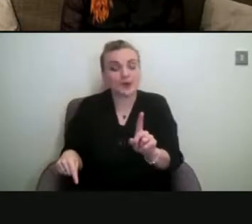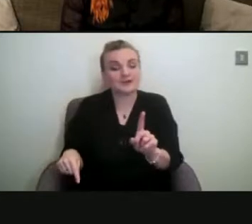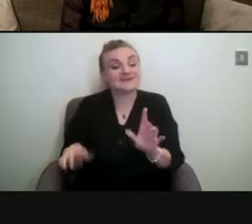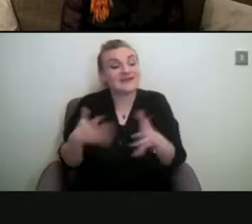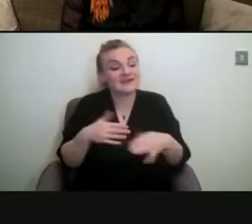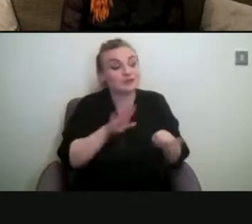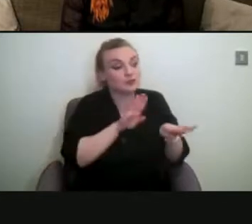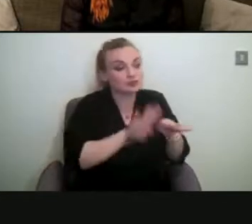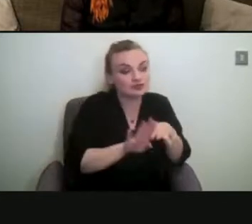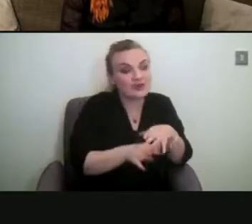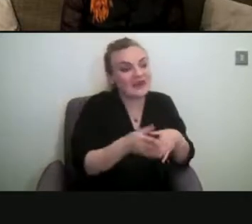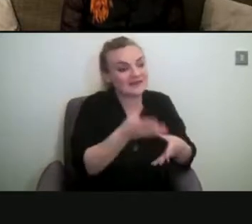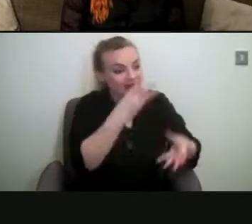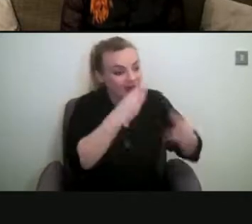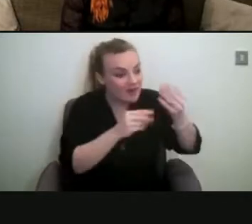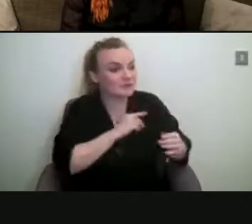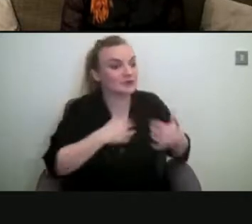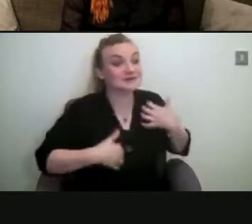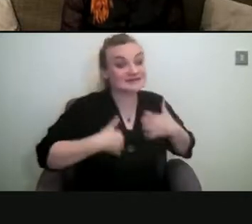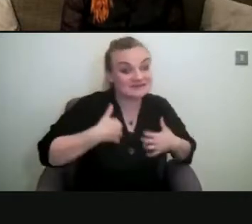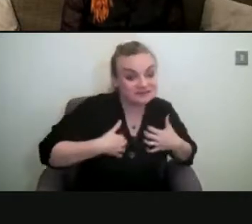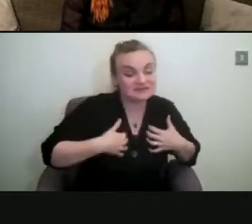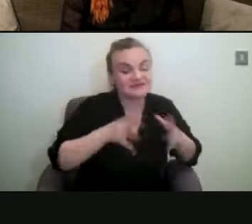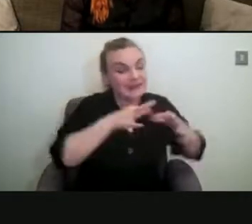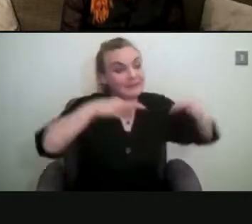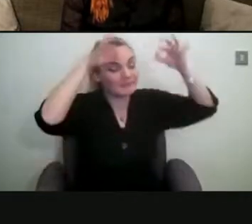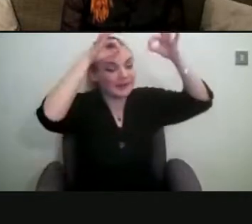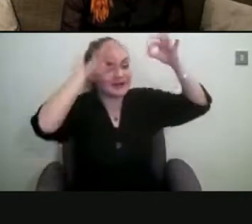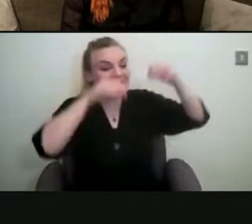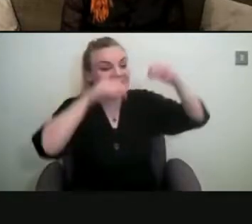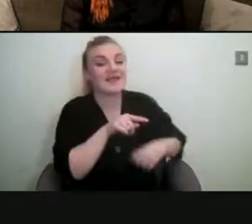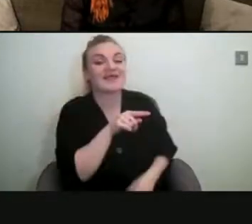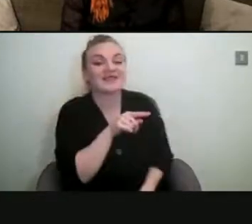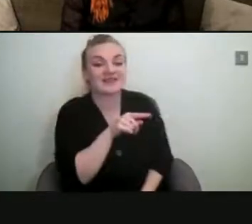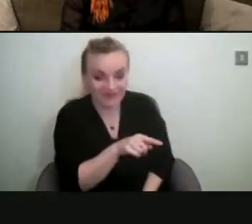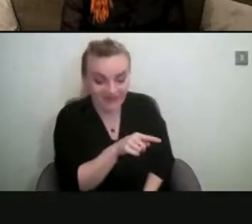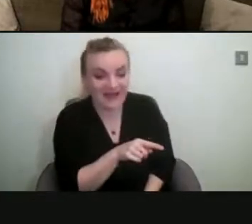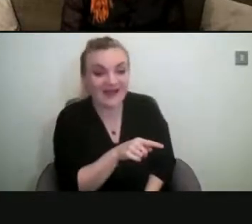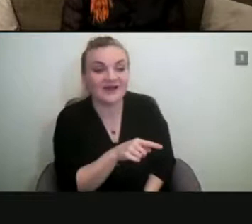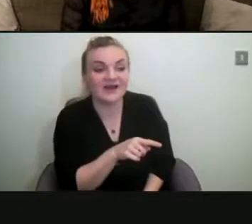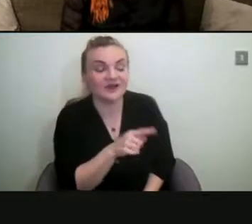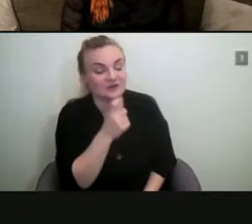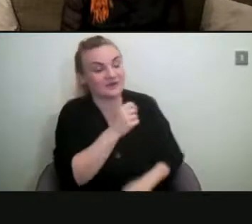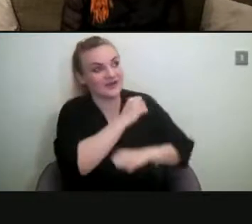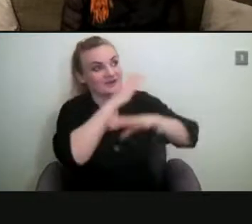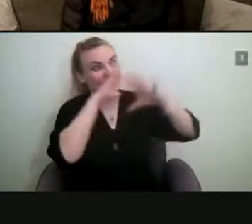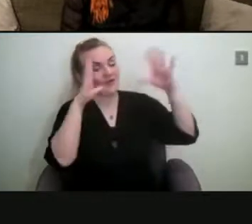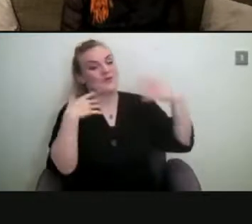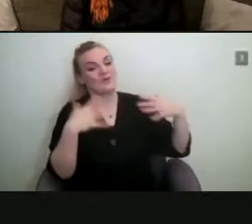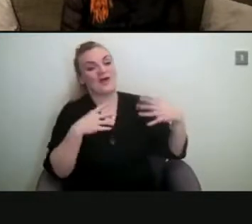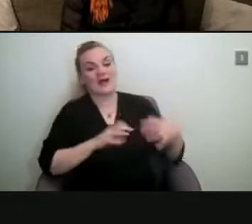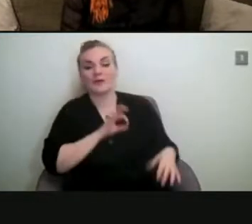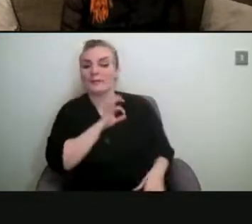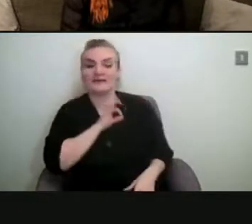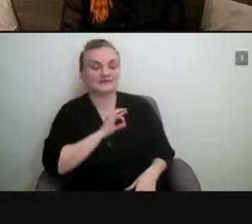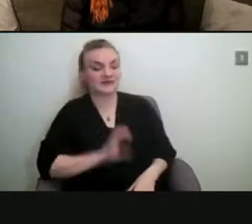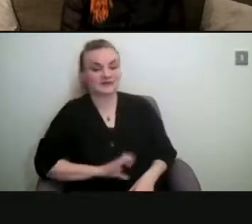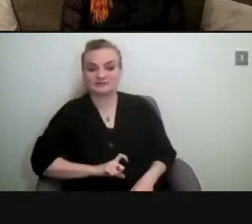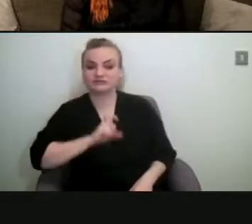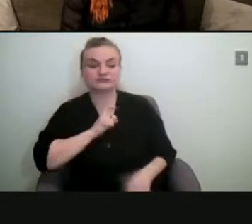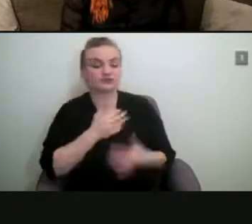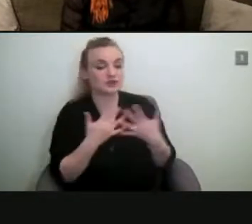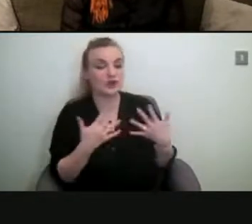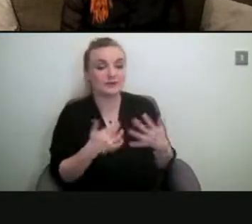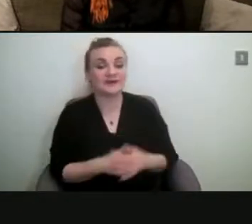from it. So I think at the root of it, we need to get training there to be able to get the next generation of dancers there. And